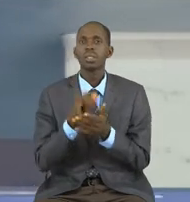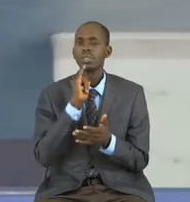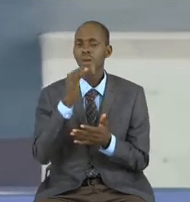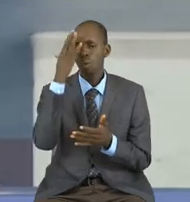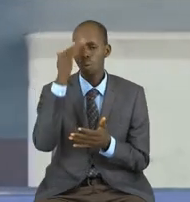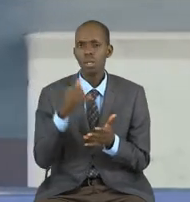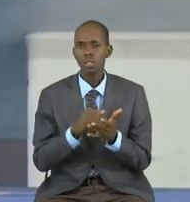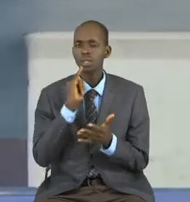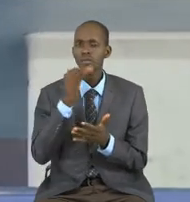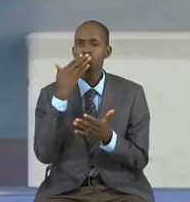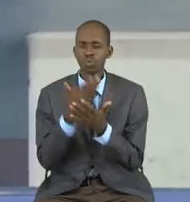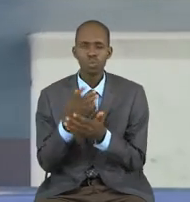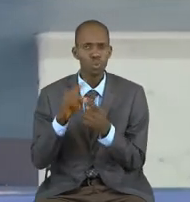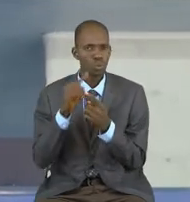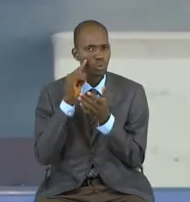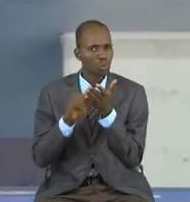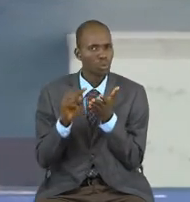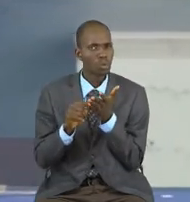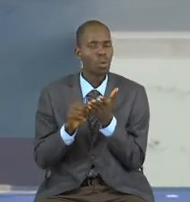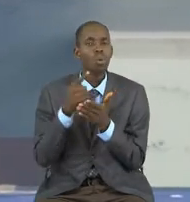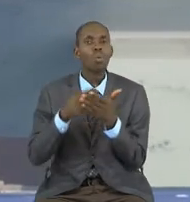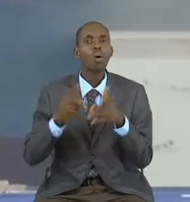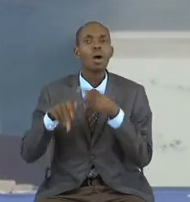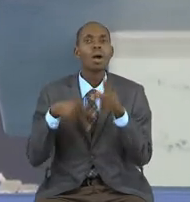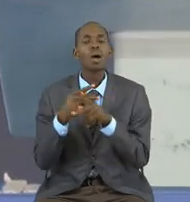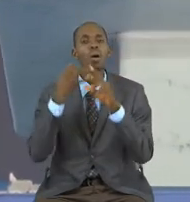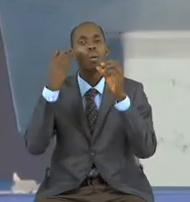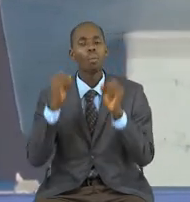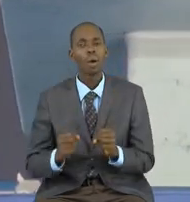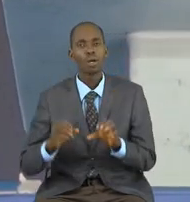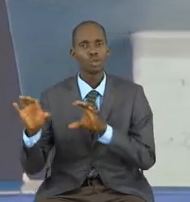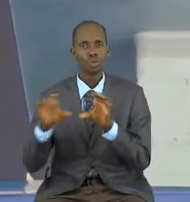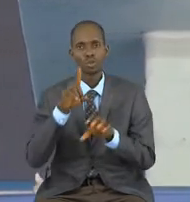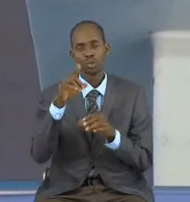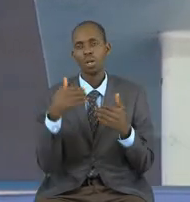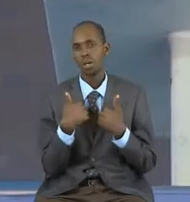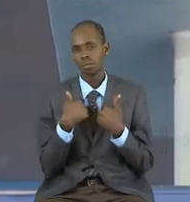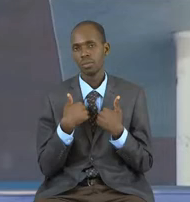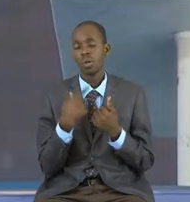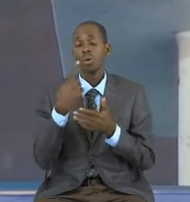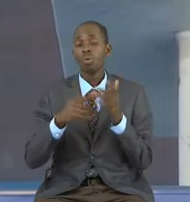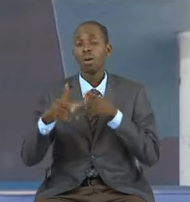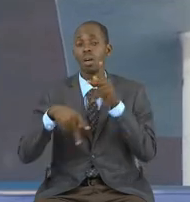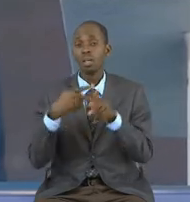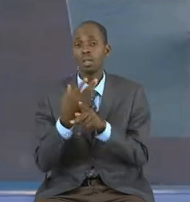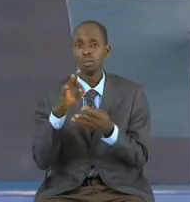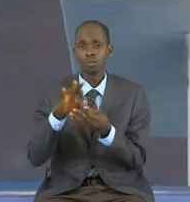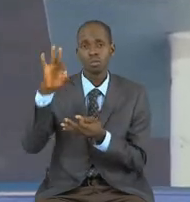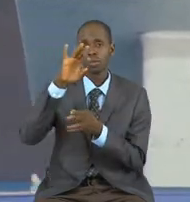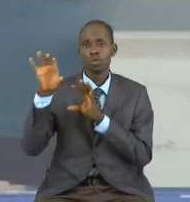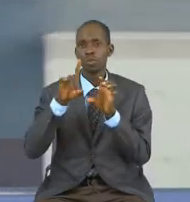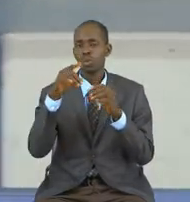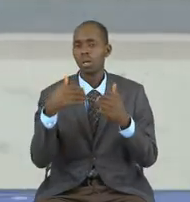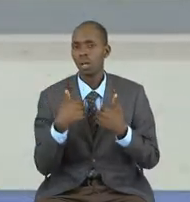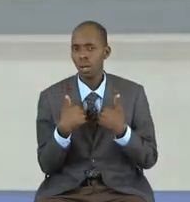kind of power do you have? What kind of spirit do you have? What